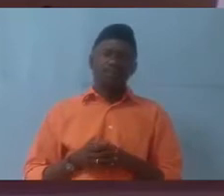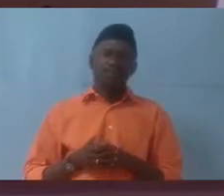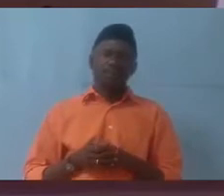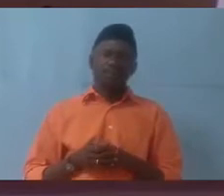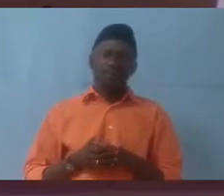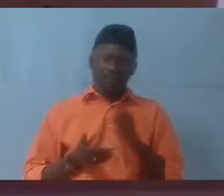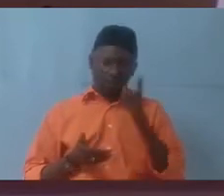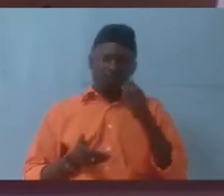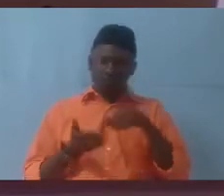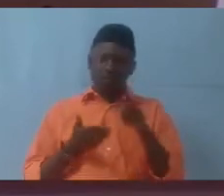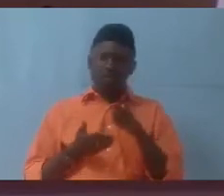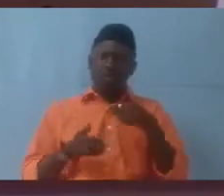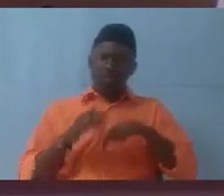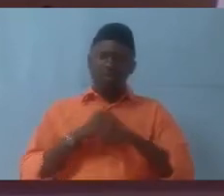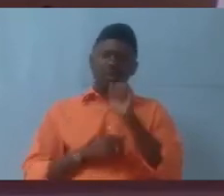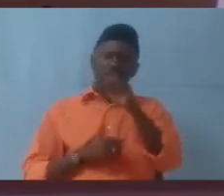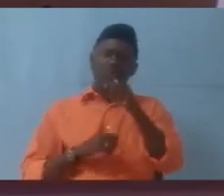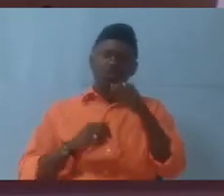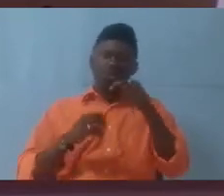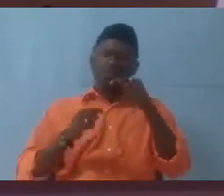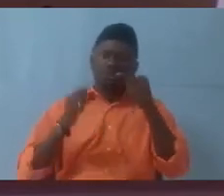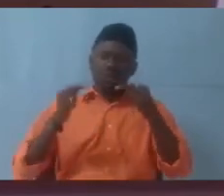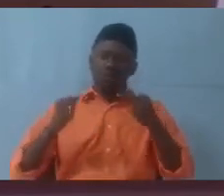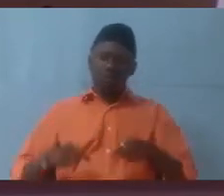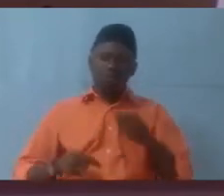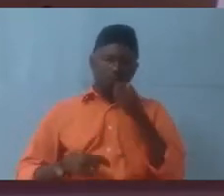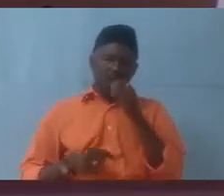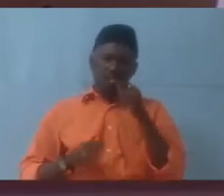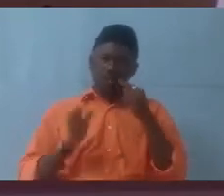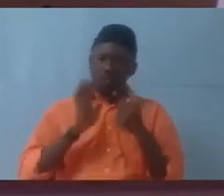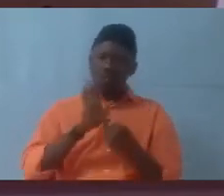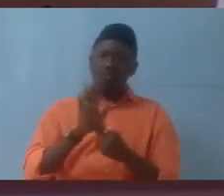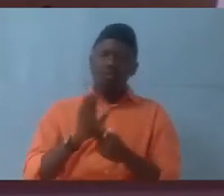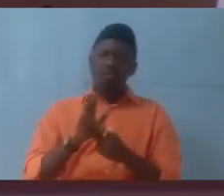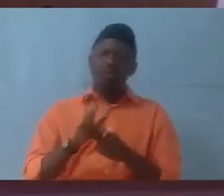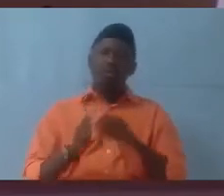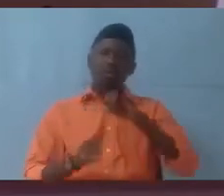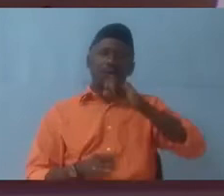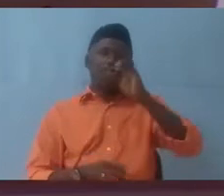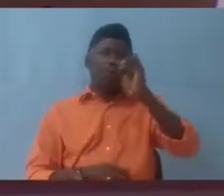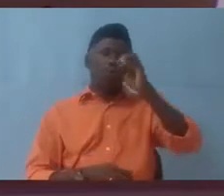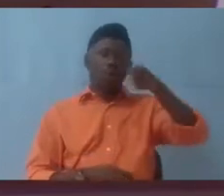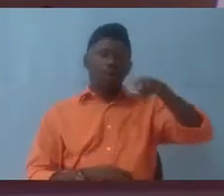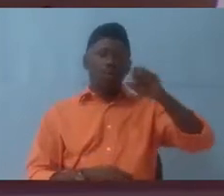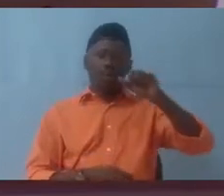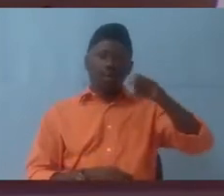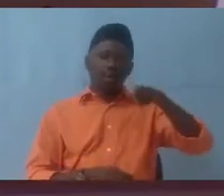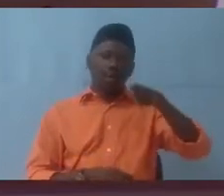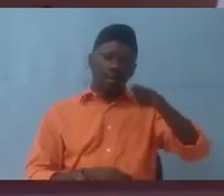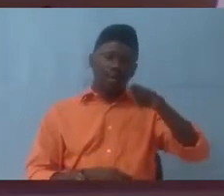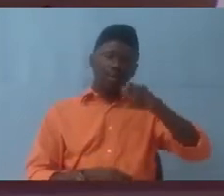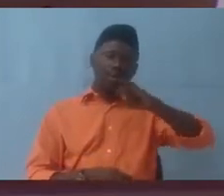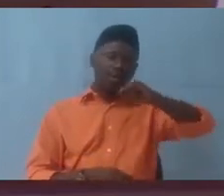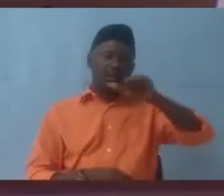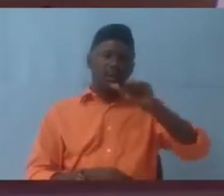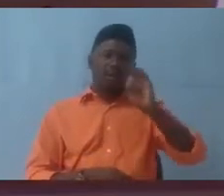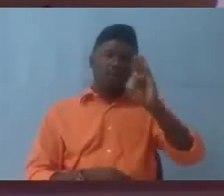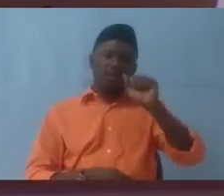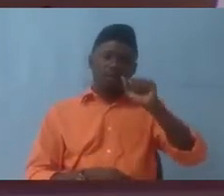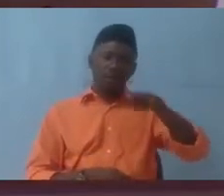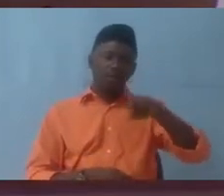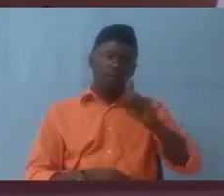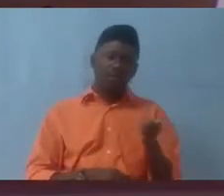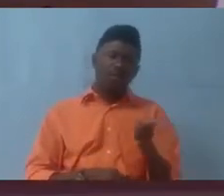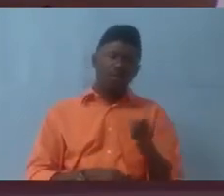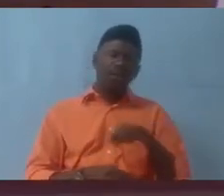that Jabang, Your Worship Omar Jabang, was arrested. Ibrahim Jaite. Yes.